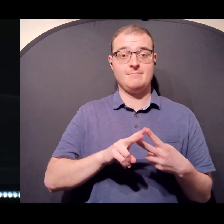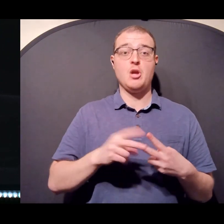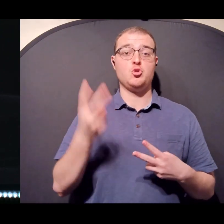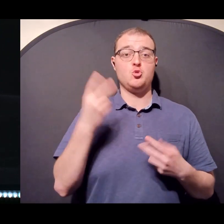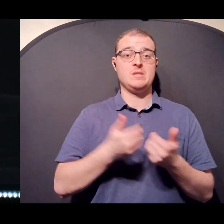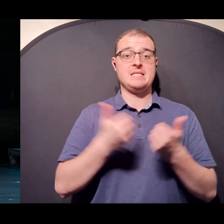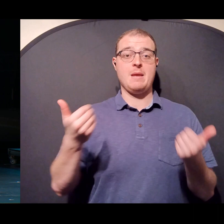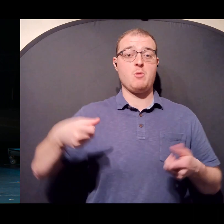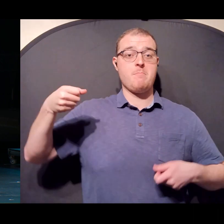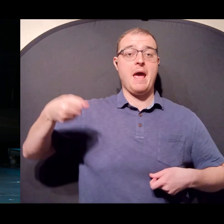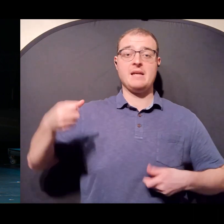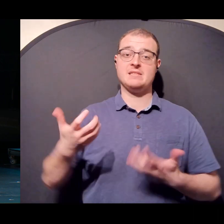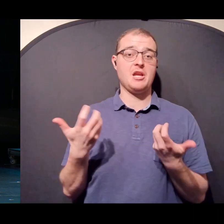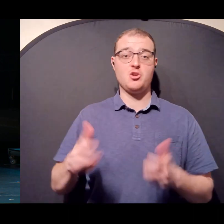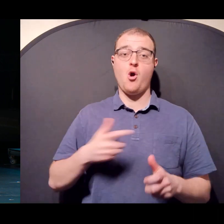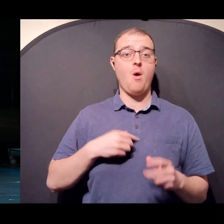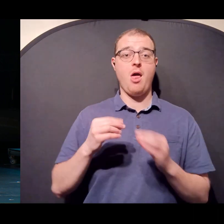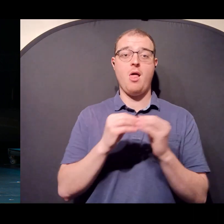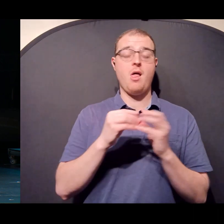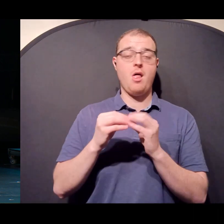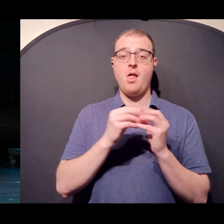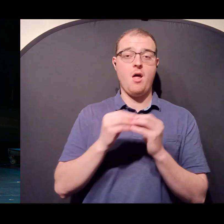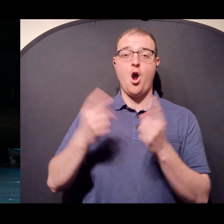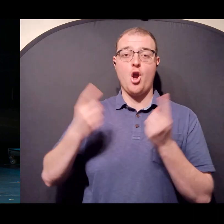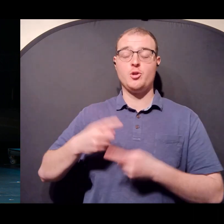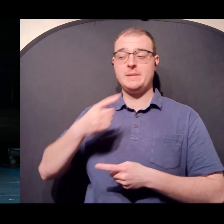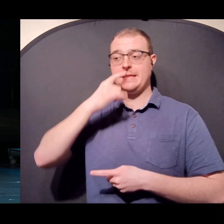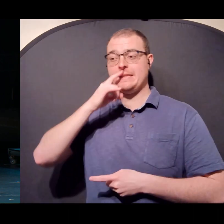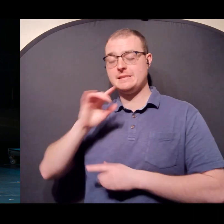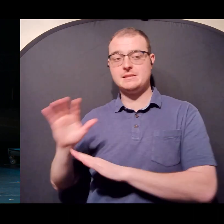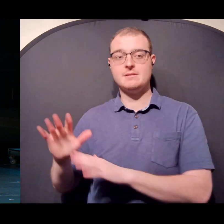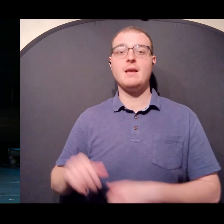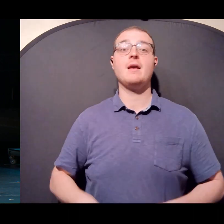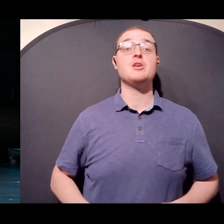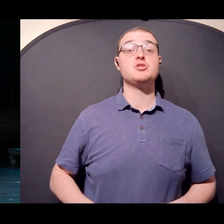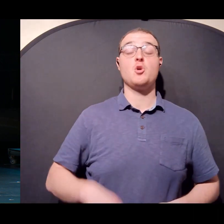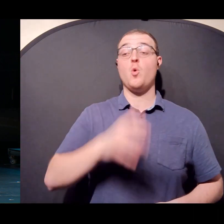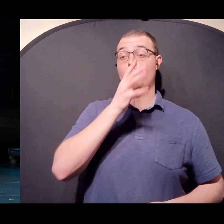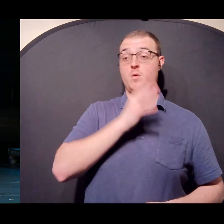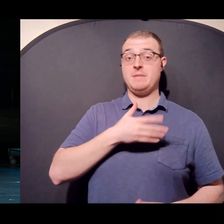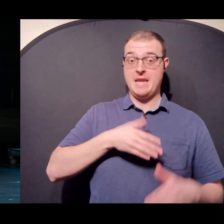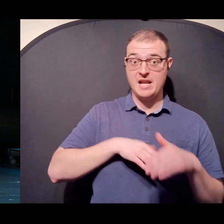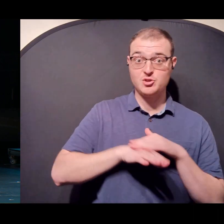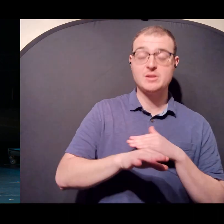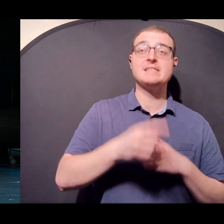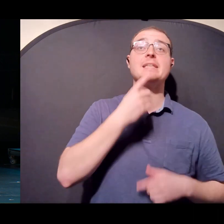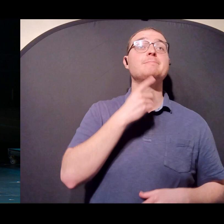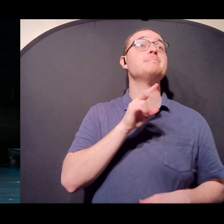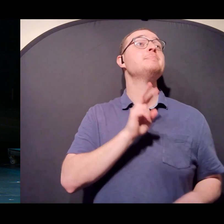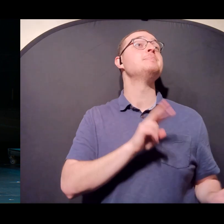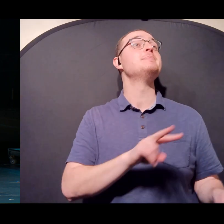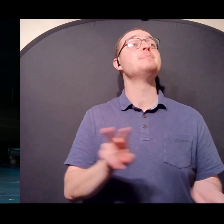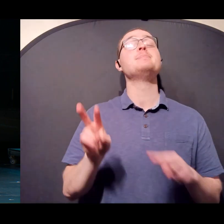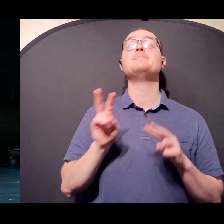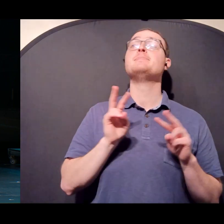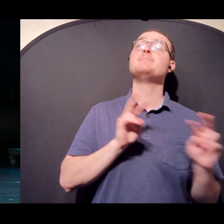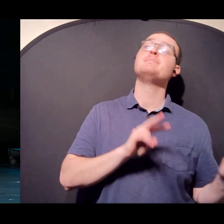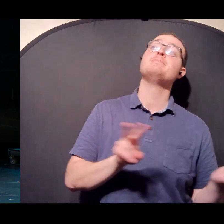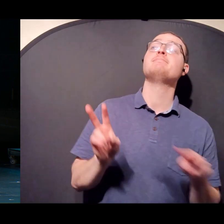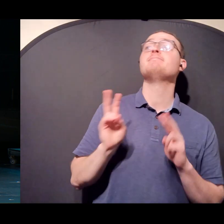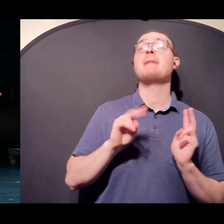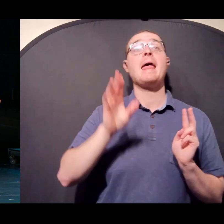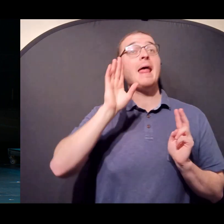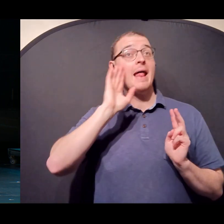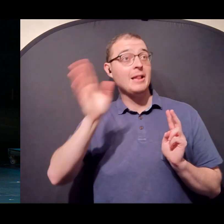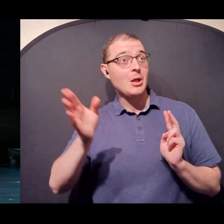the change. Let's go. I'm ready. I open the door. She walks in, and she's like, hello, good morning. Just